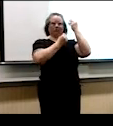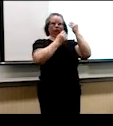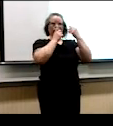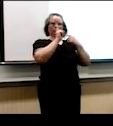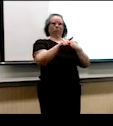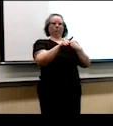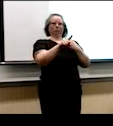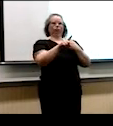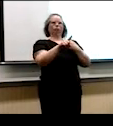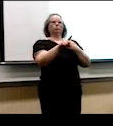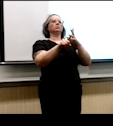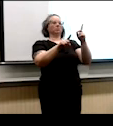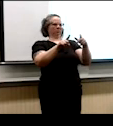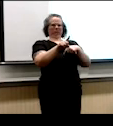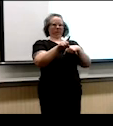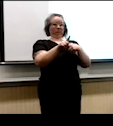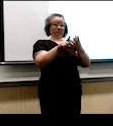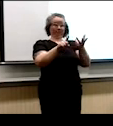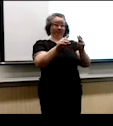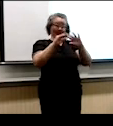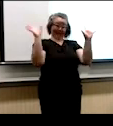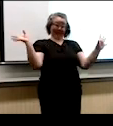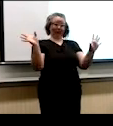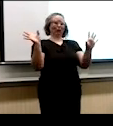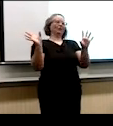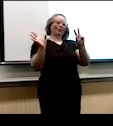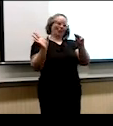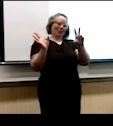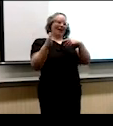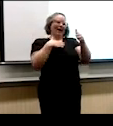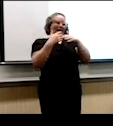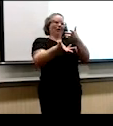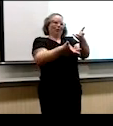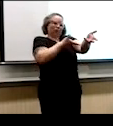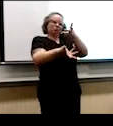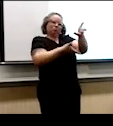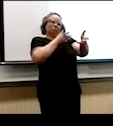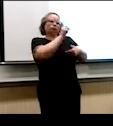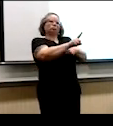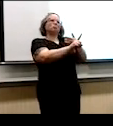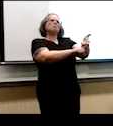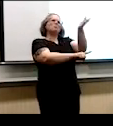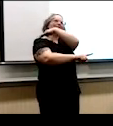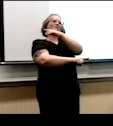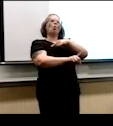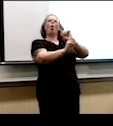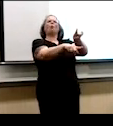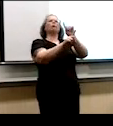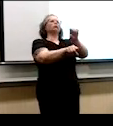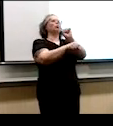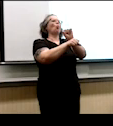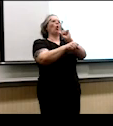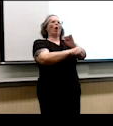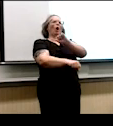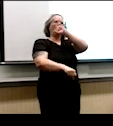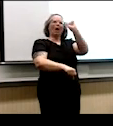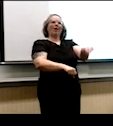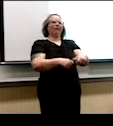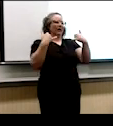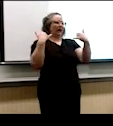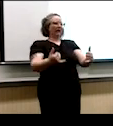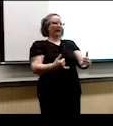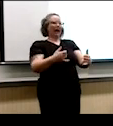job. He prefers to stay at home. His signing is off topic. Tick, tick, tick, tick, tick.